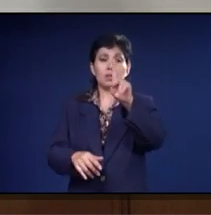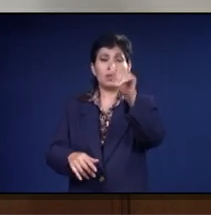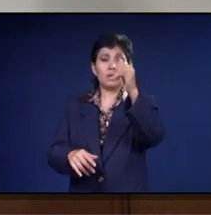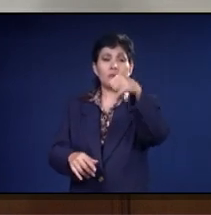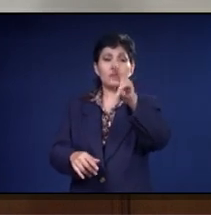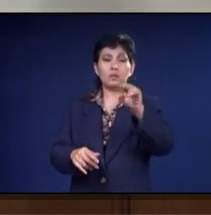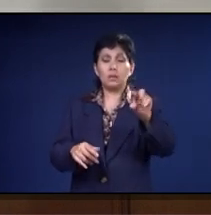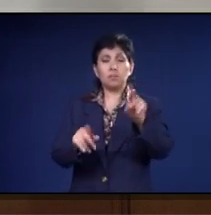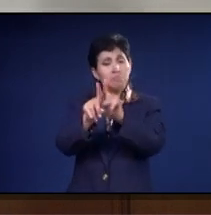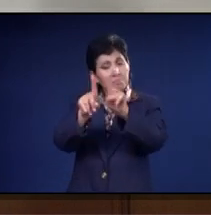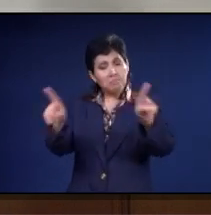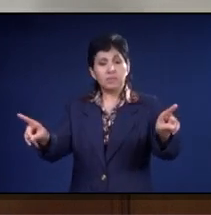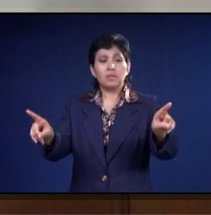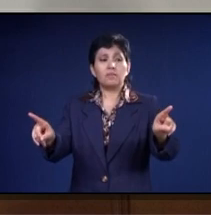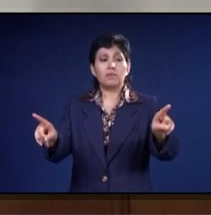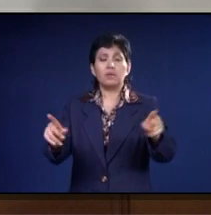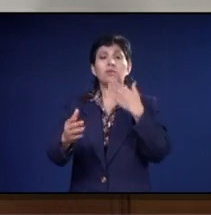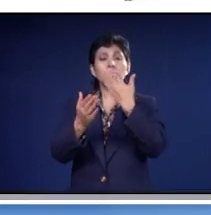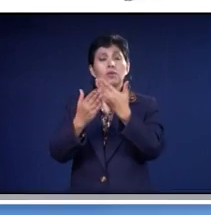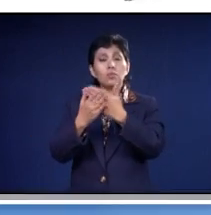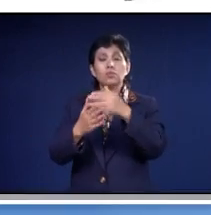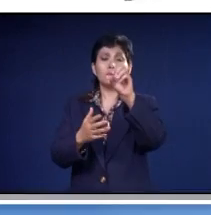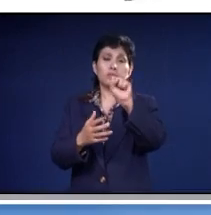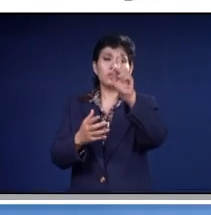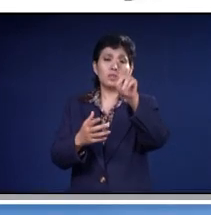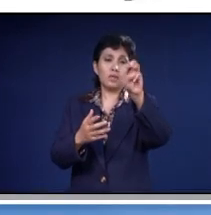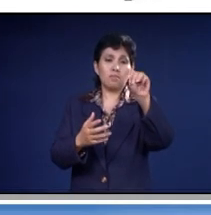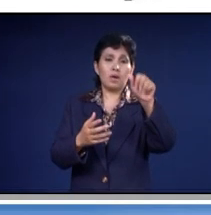them group schemas. We give them group schemas.